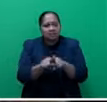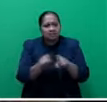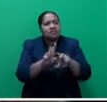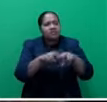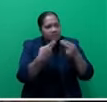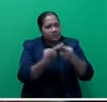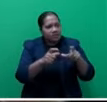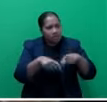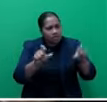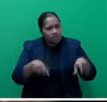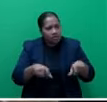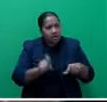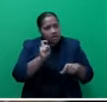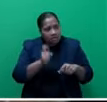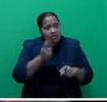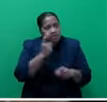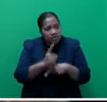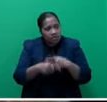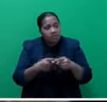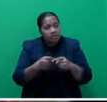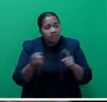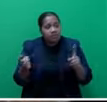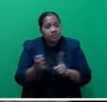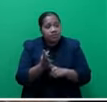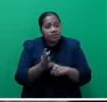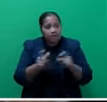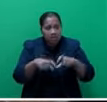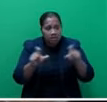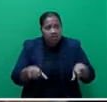court. So if we're going to talk about specialized courts, make sure